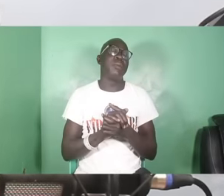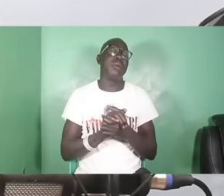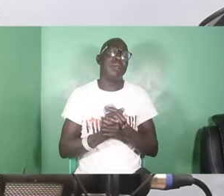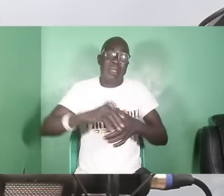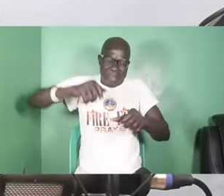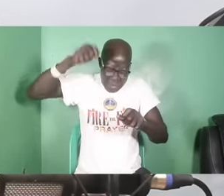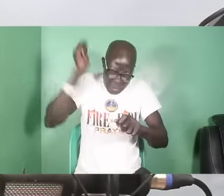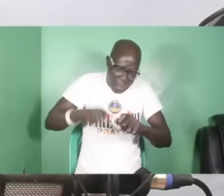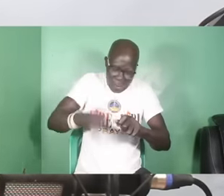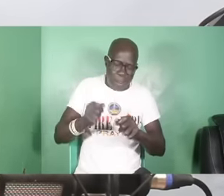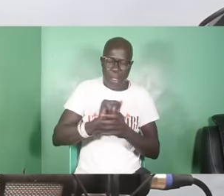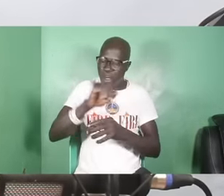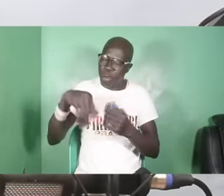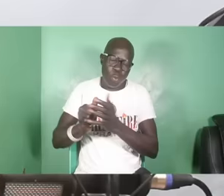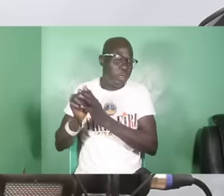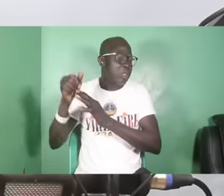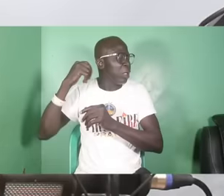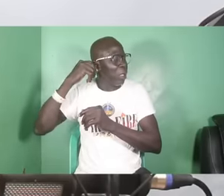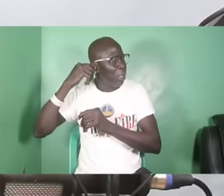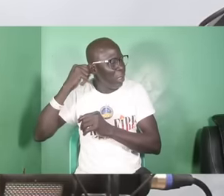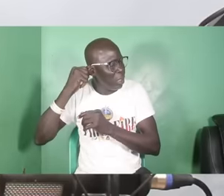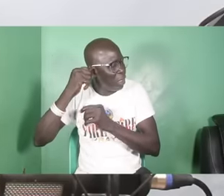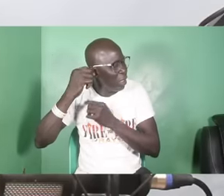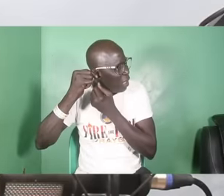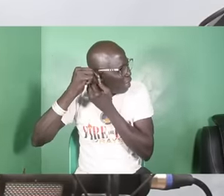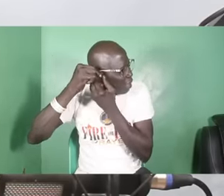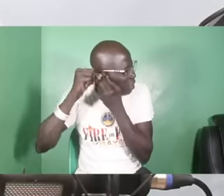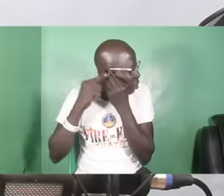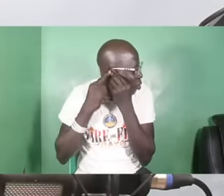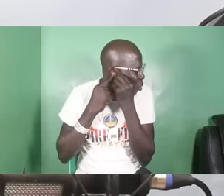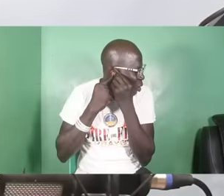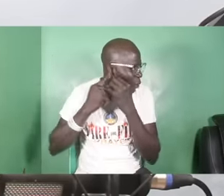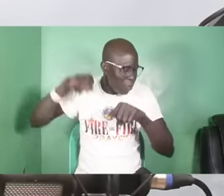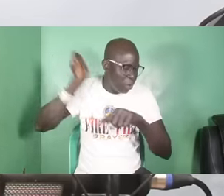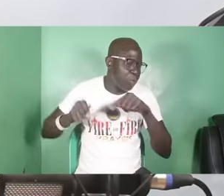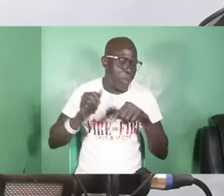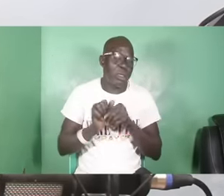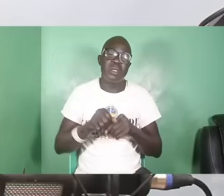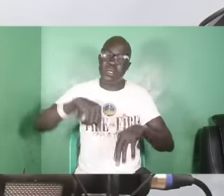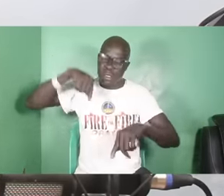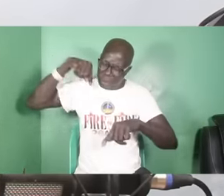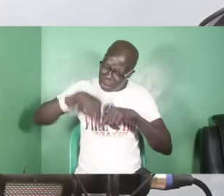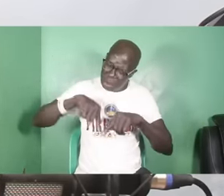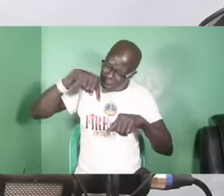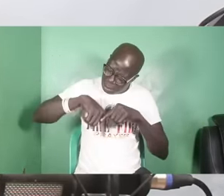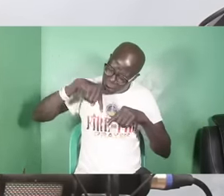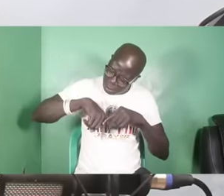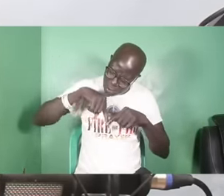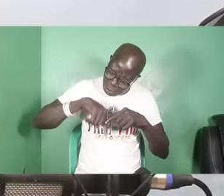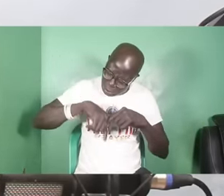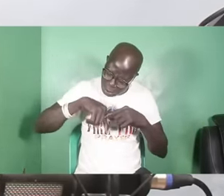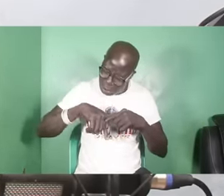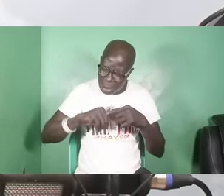kan ma o ti mo pe bi e bati yen ko se egun be. You know there's nobody down here. Yes. O si wole sisin. O wole